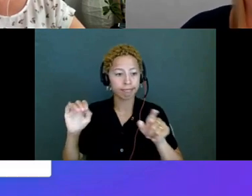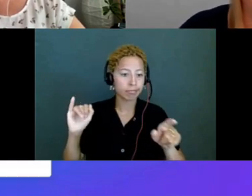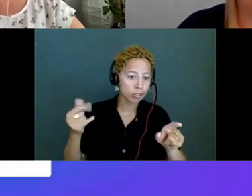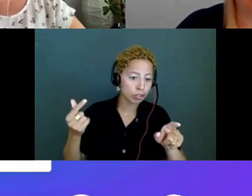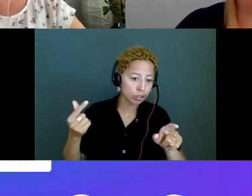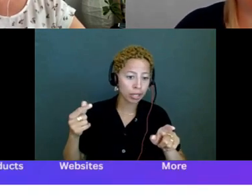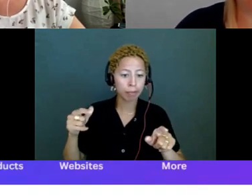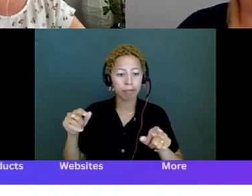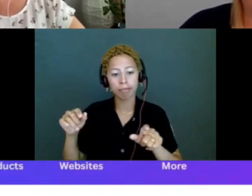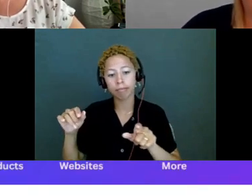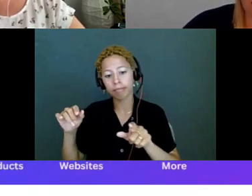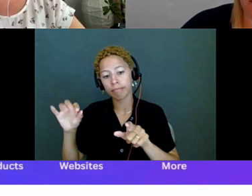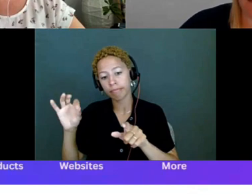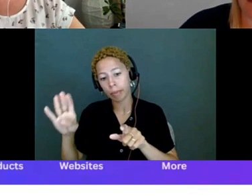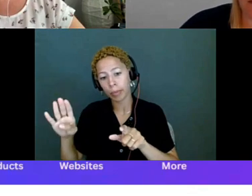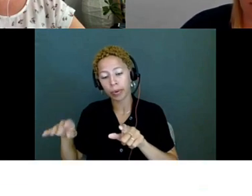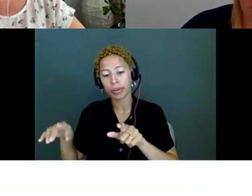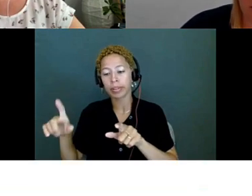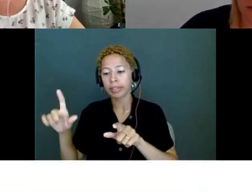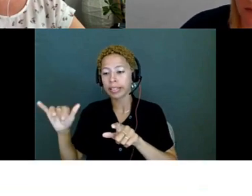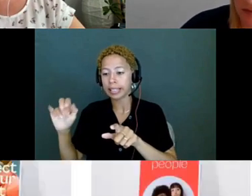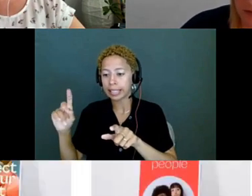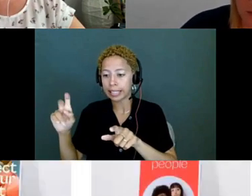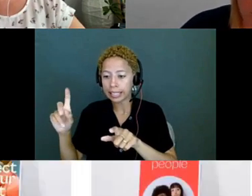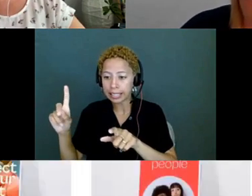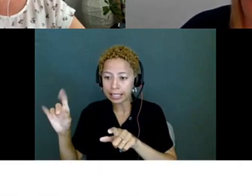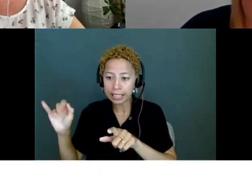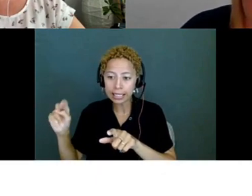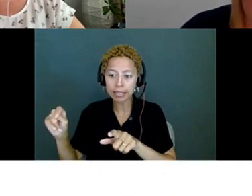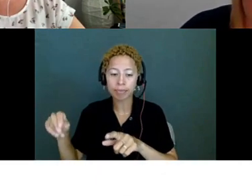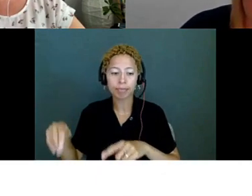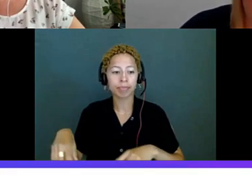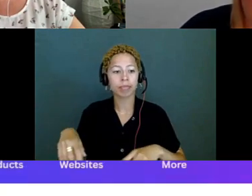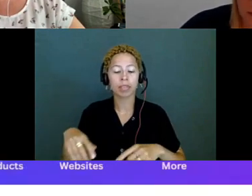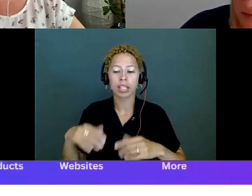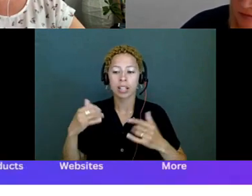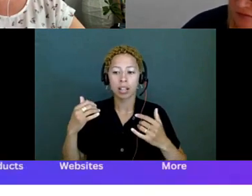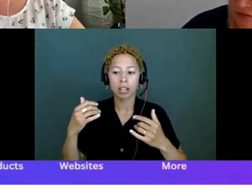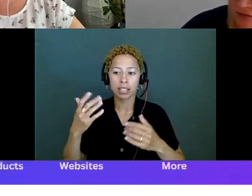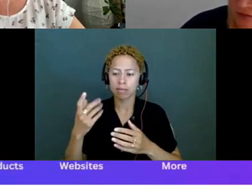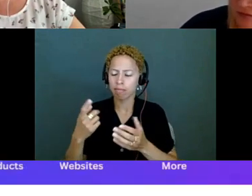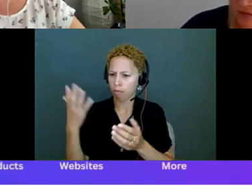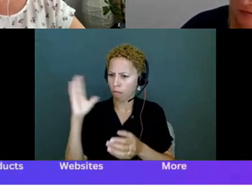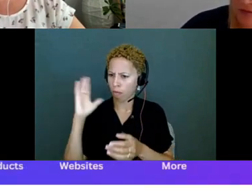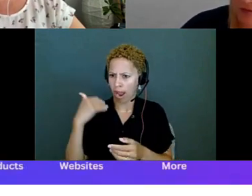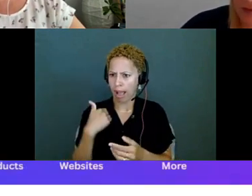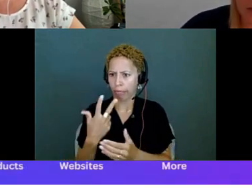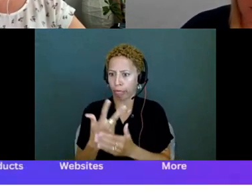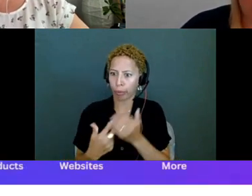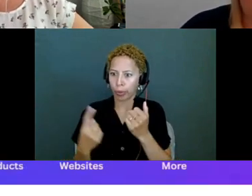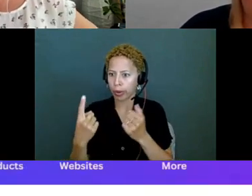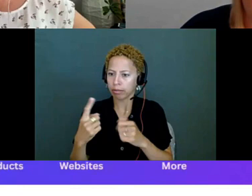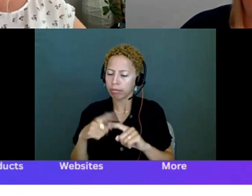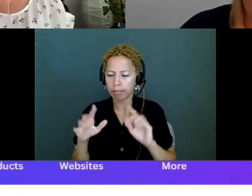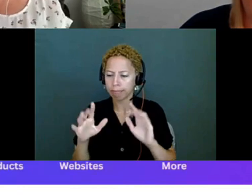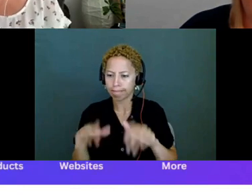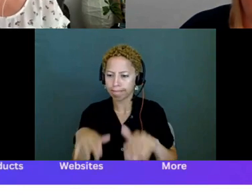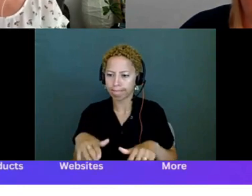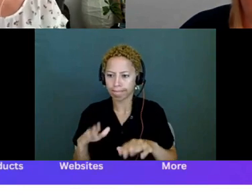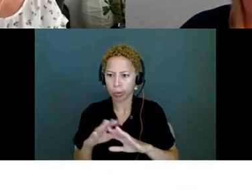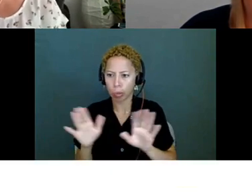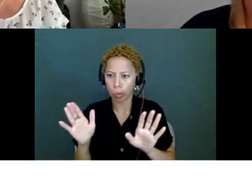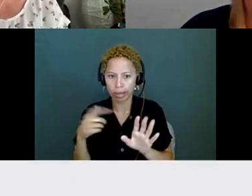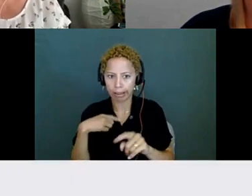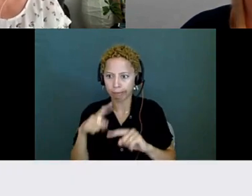and LinkedIn. There used to be one that would do all of them at once. I can't find it right now. So we're going for a Facebook post.